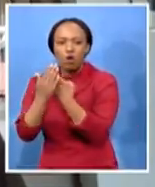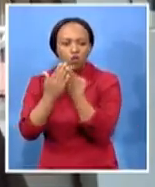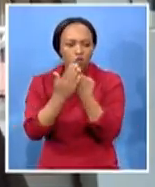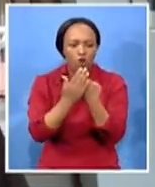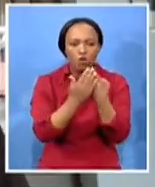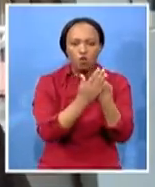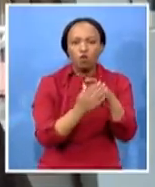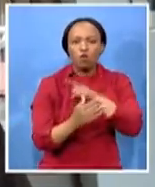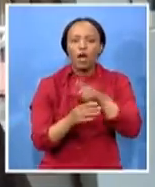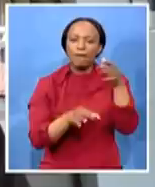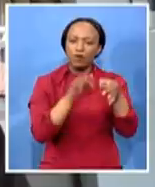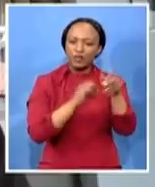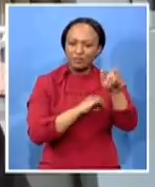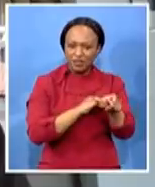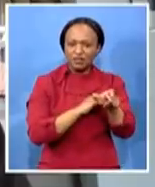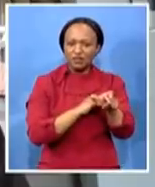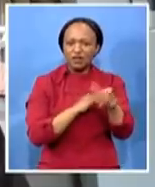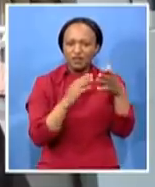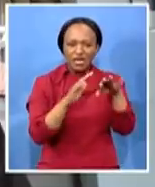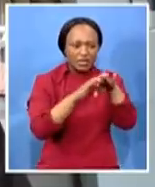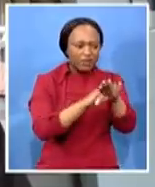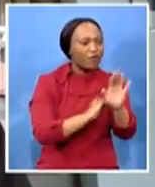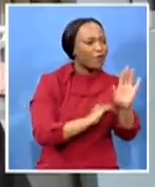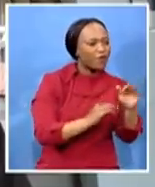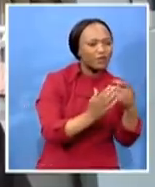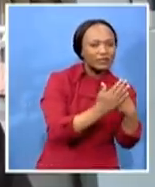He deliberately wanted to sow